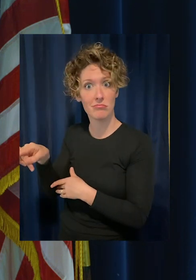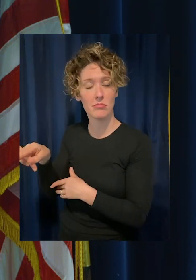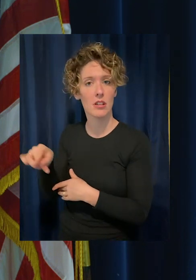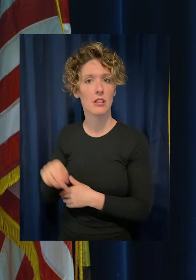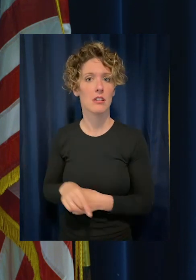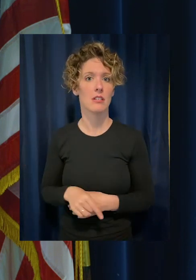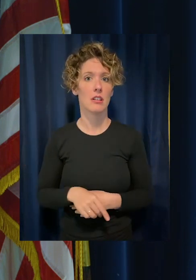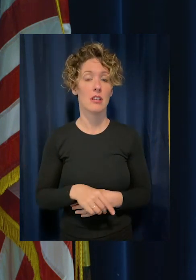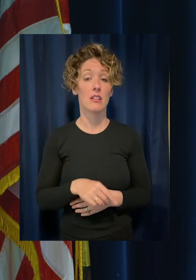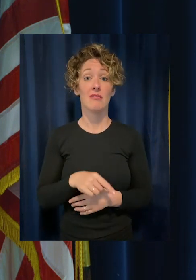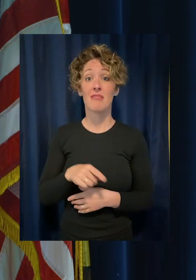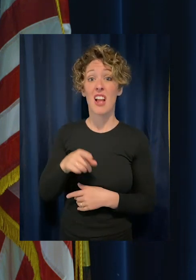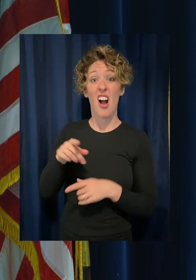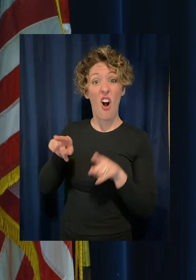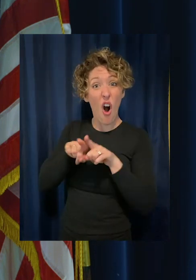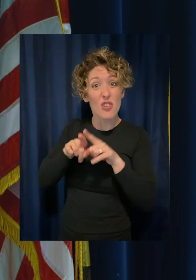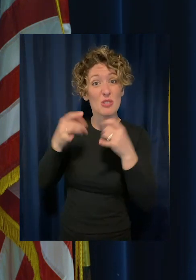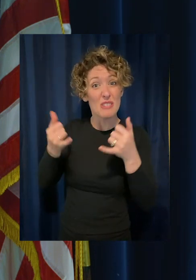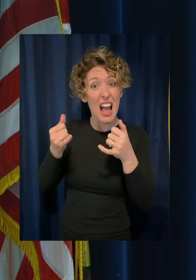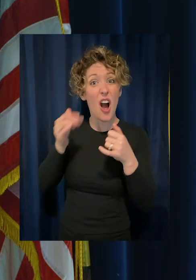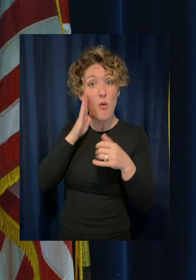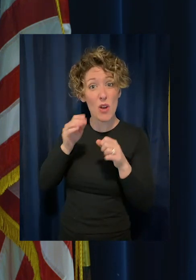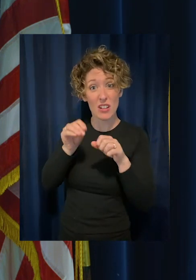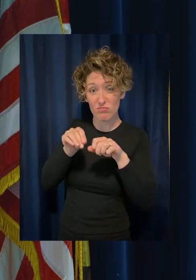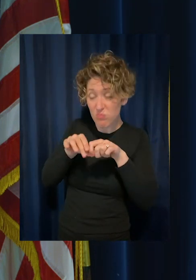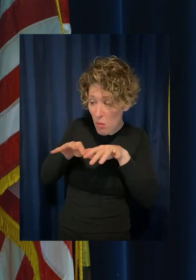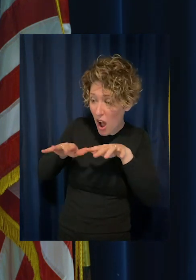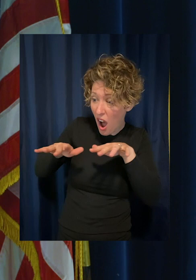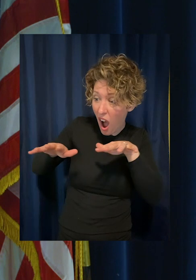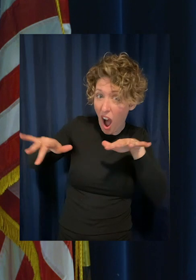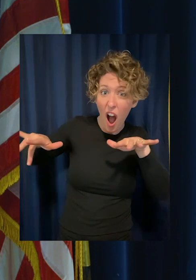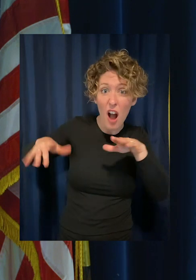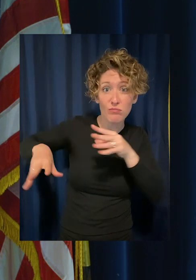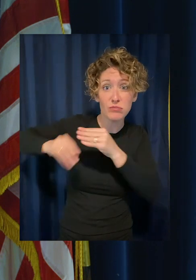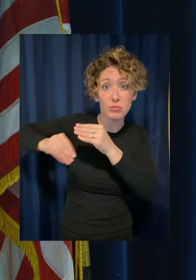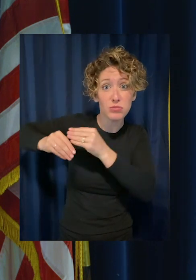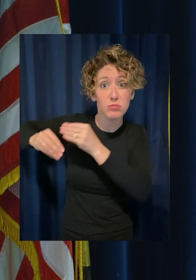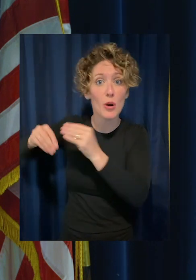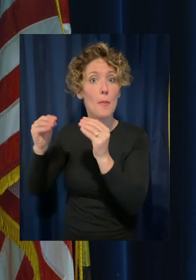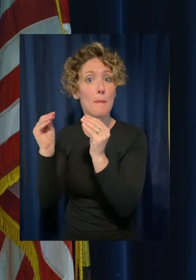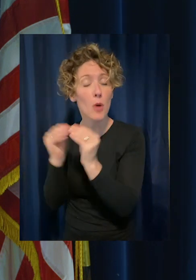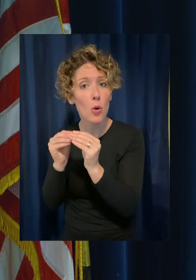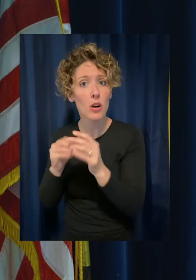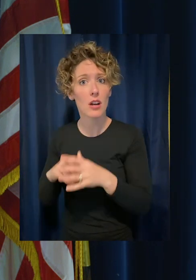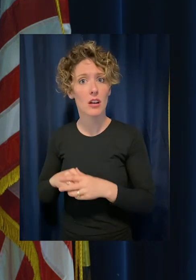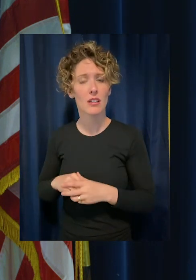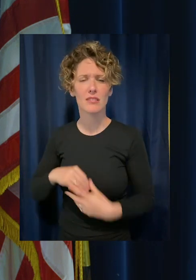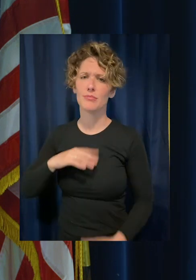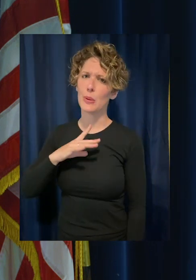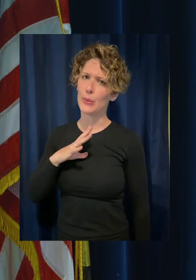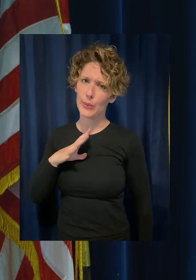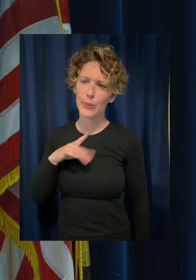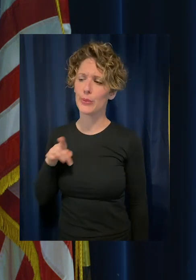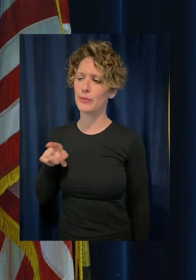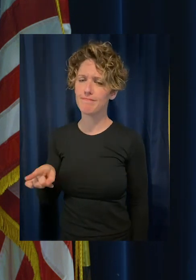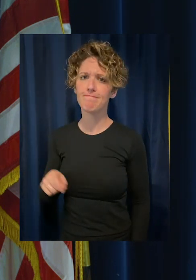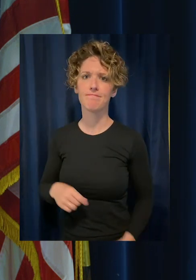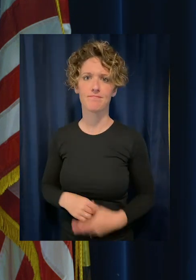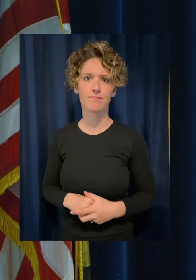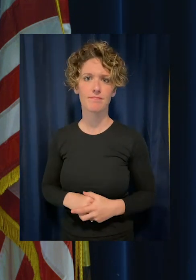expansion of its solar capabilities. So participate in local government to support your own